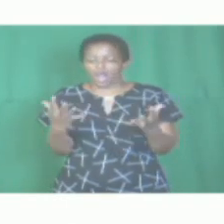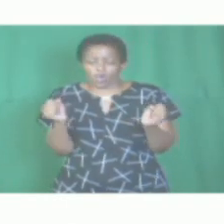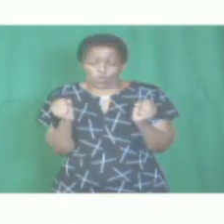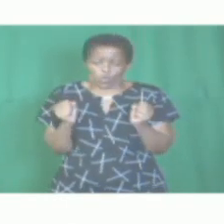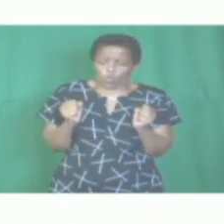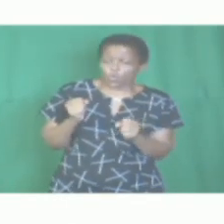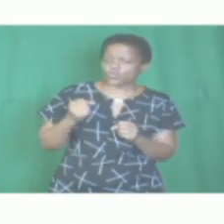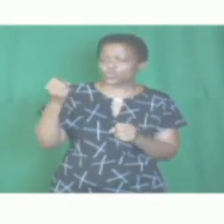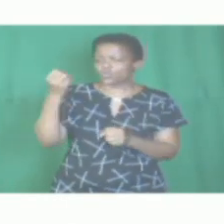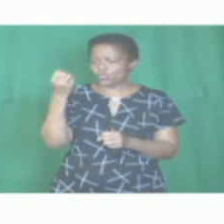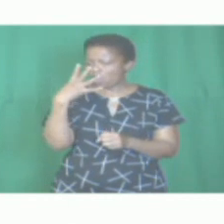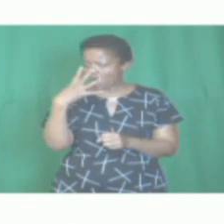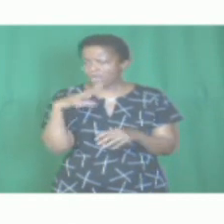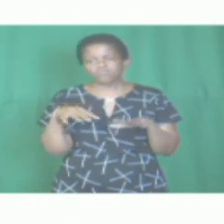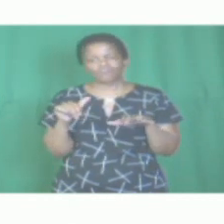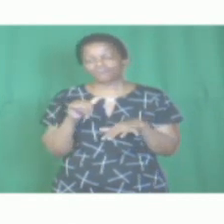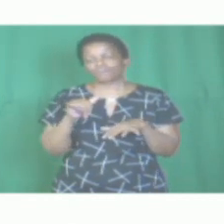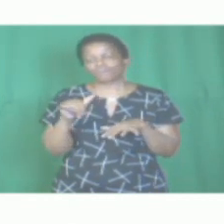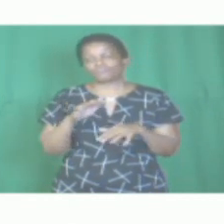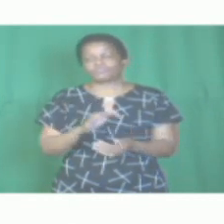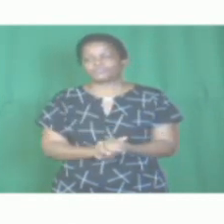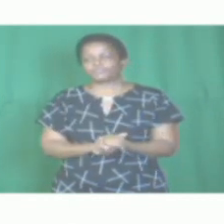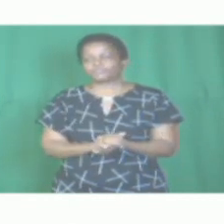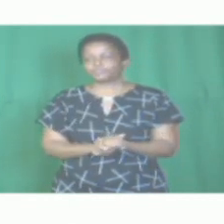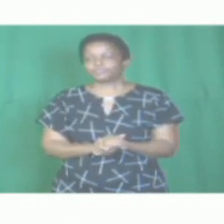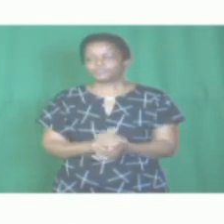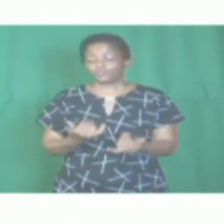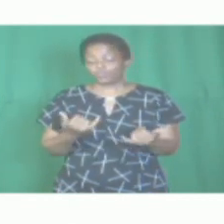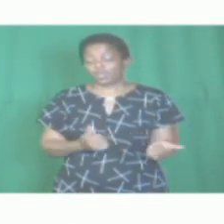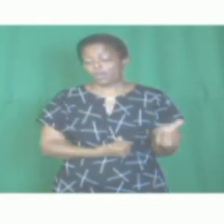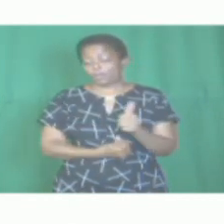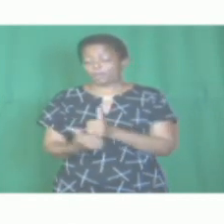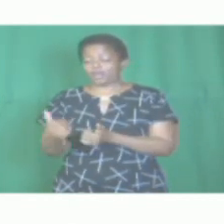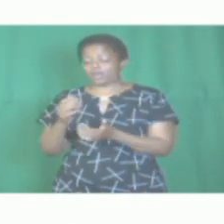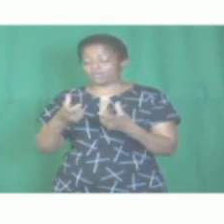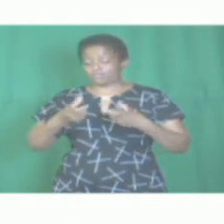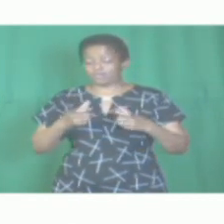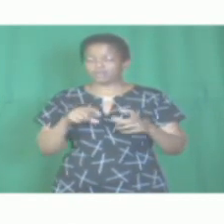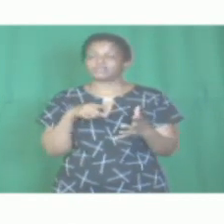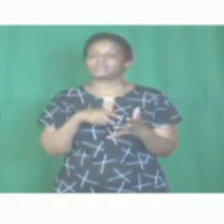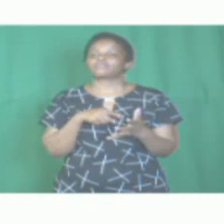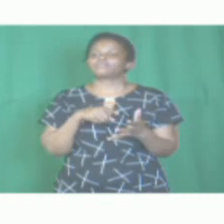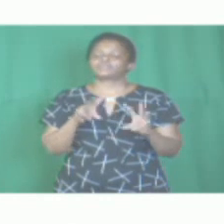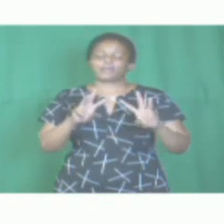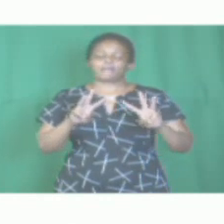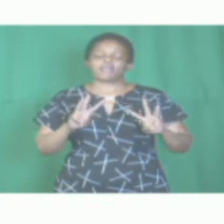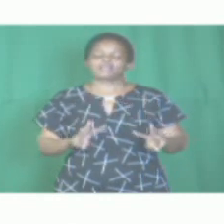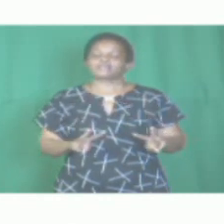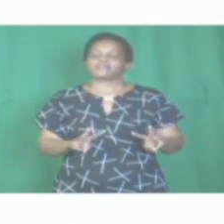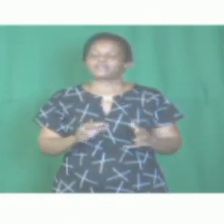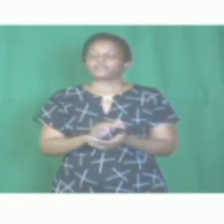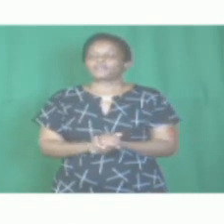Let us look at this example that I made, my dear Lena, where I'm describing a place. The